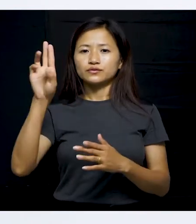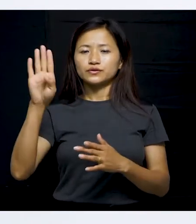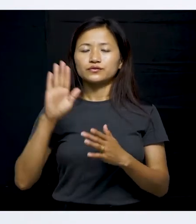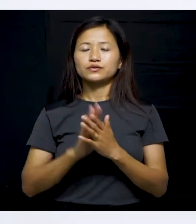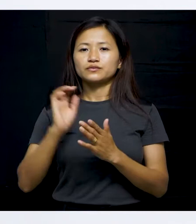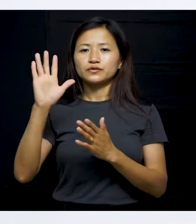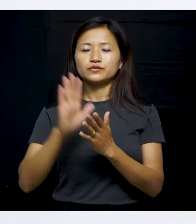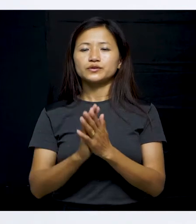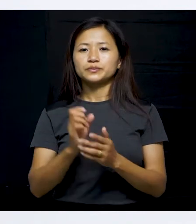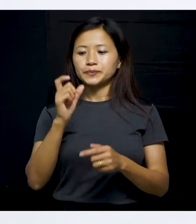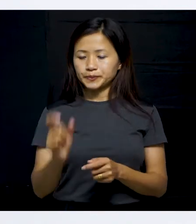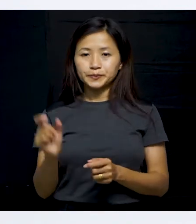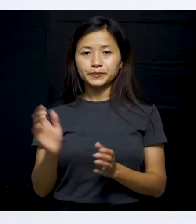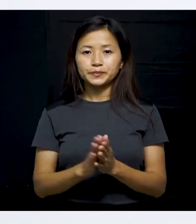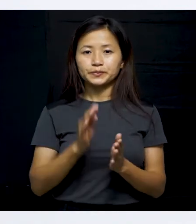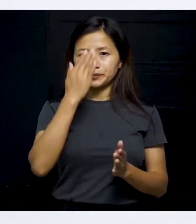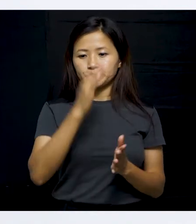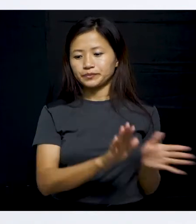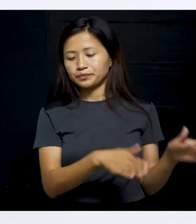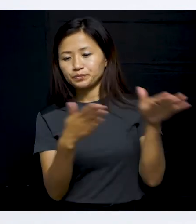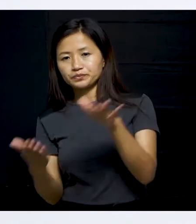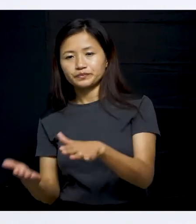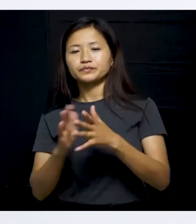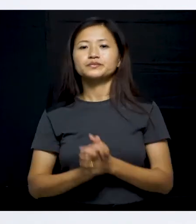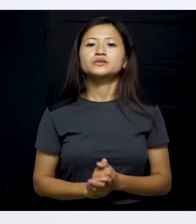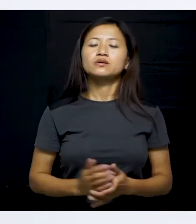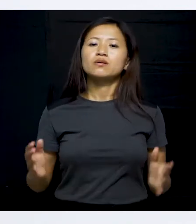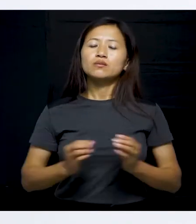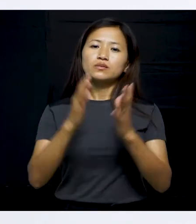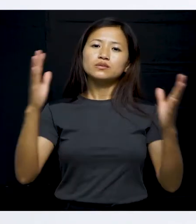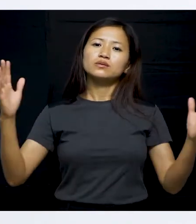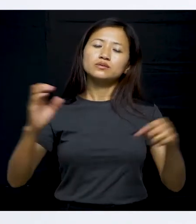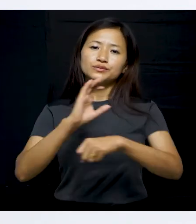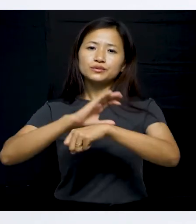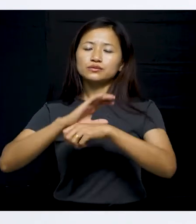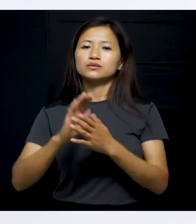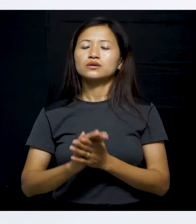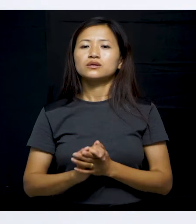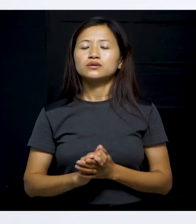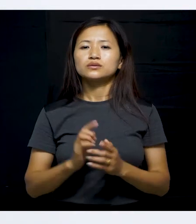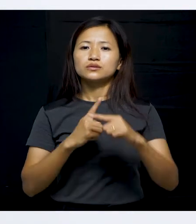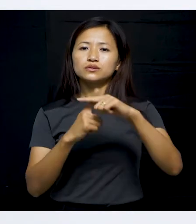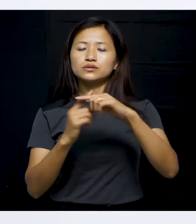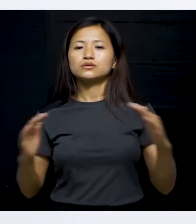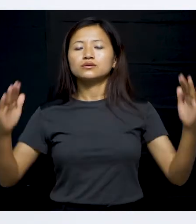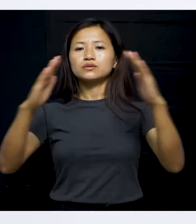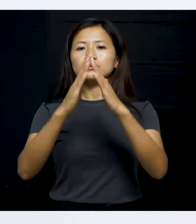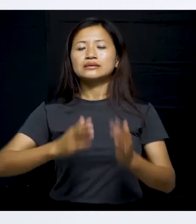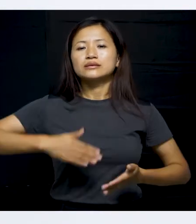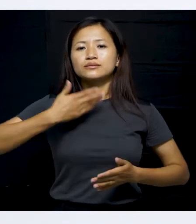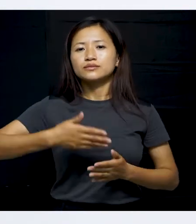So likewise, more people came to the church. They listened to the sermons, they listened to the preaching of